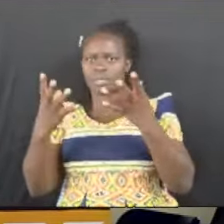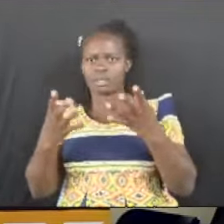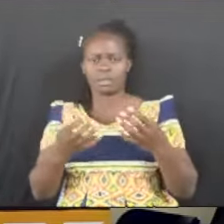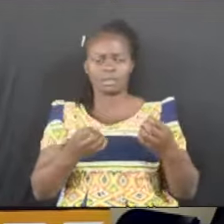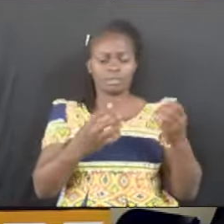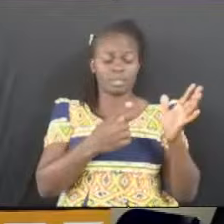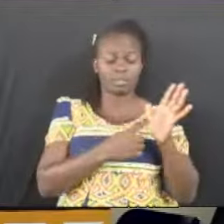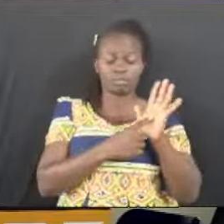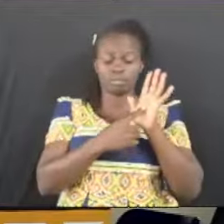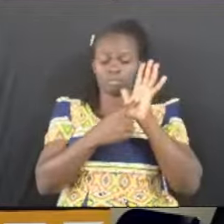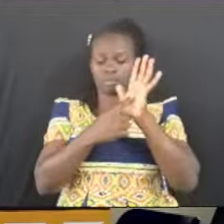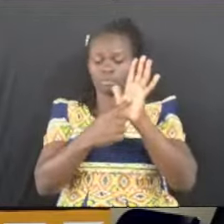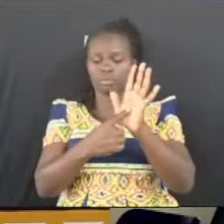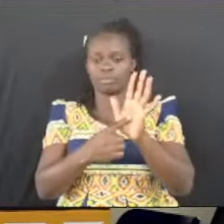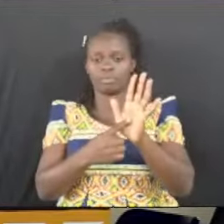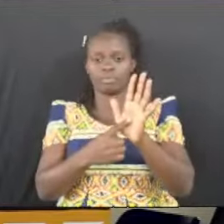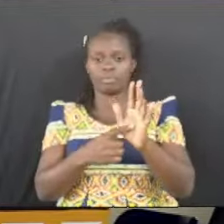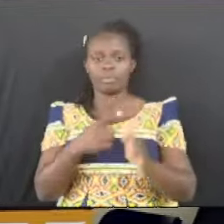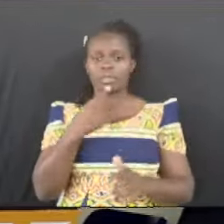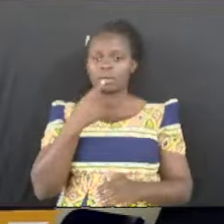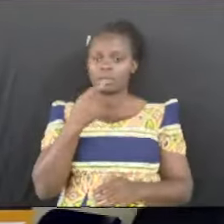By the way, just